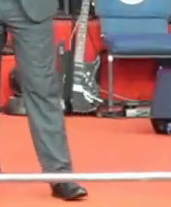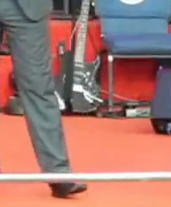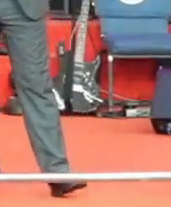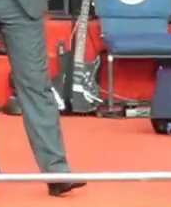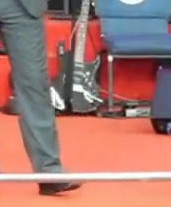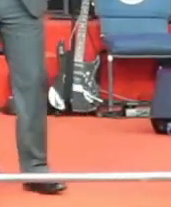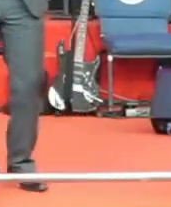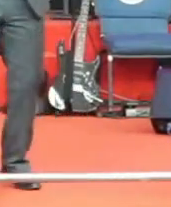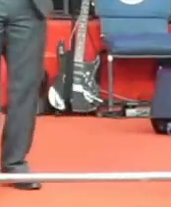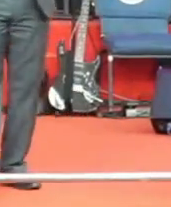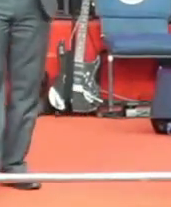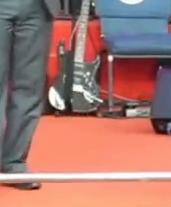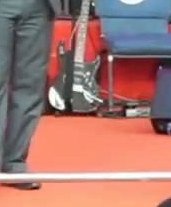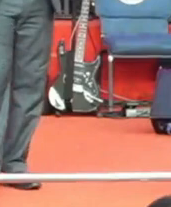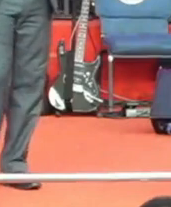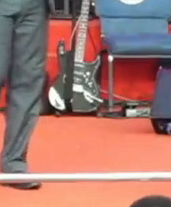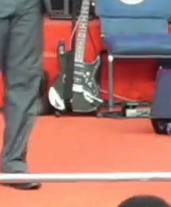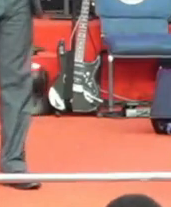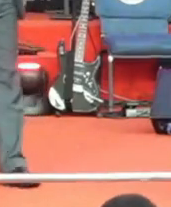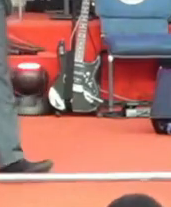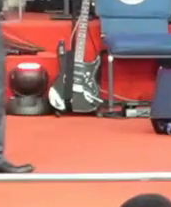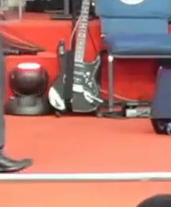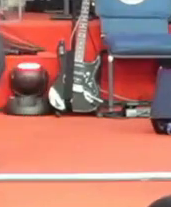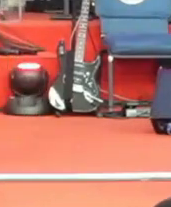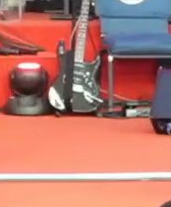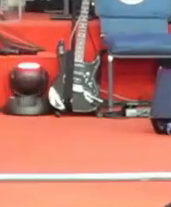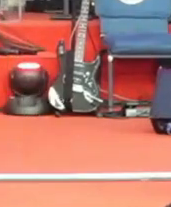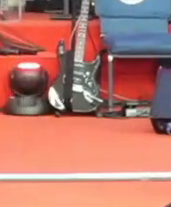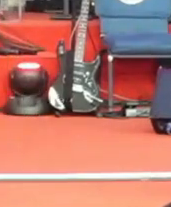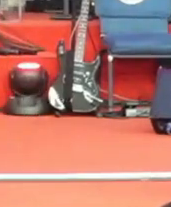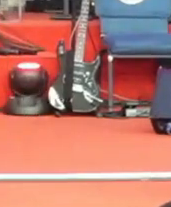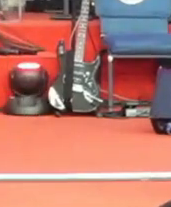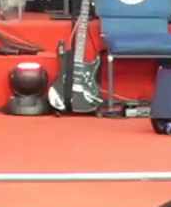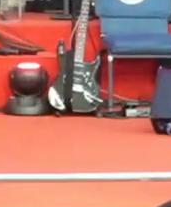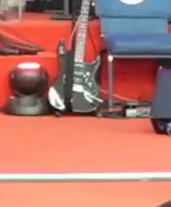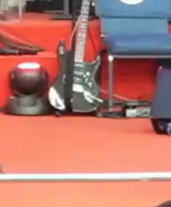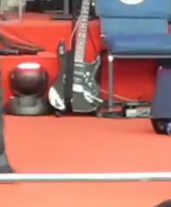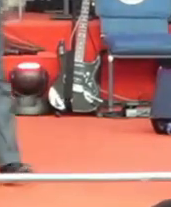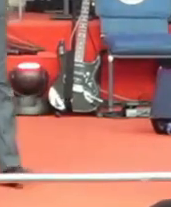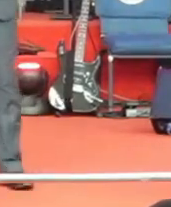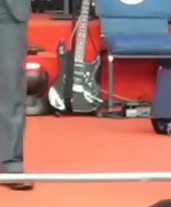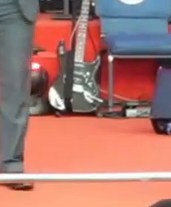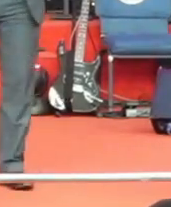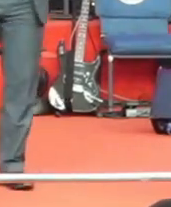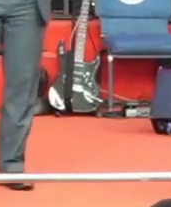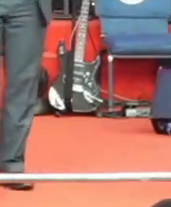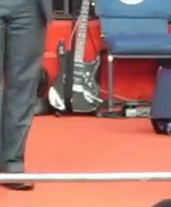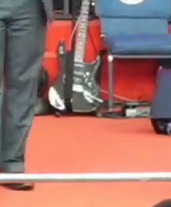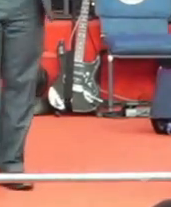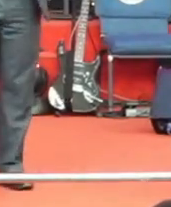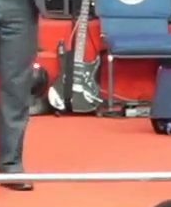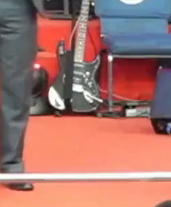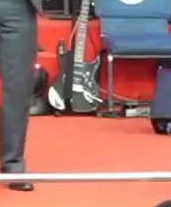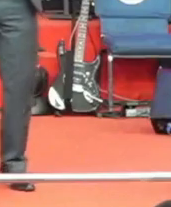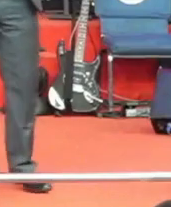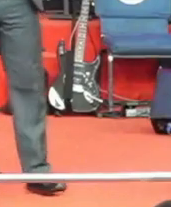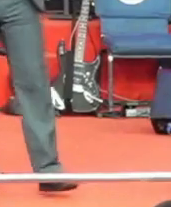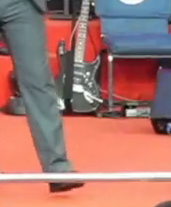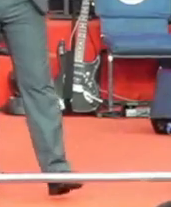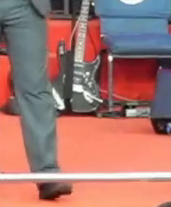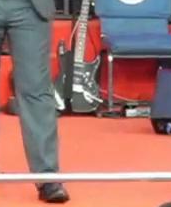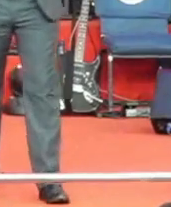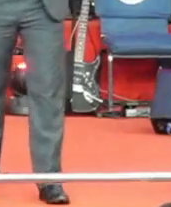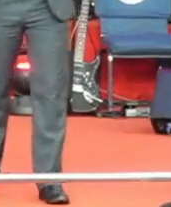You could be there. You need to connect. You've been wondering how come I'm struggling in